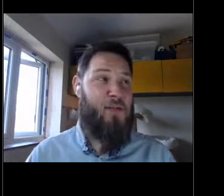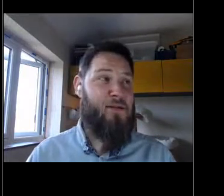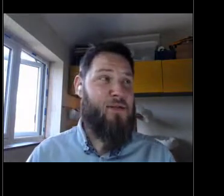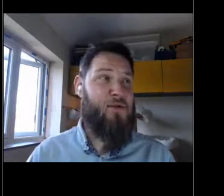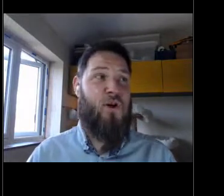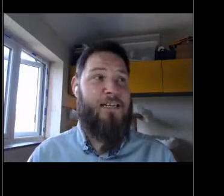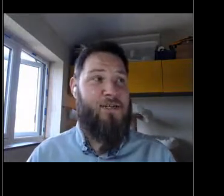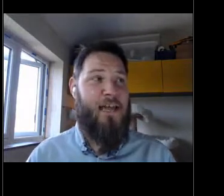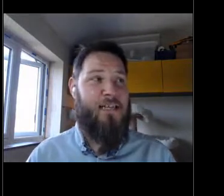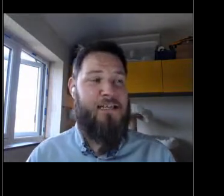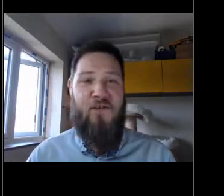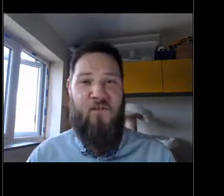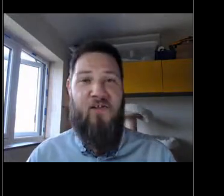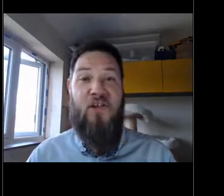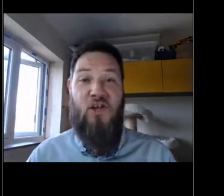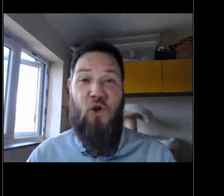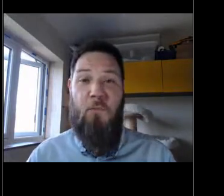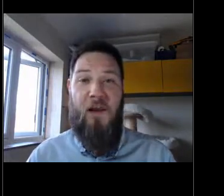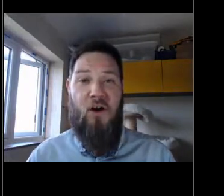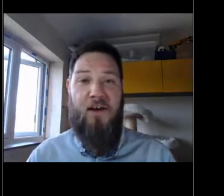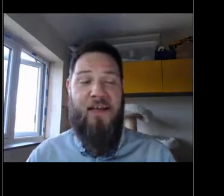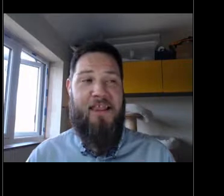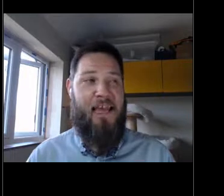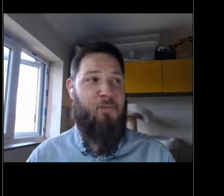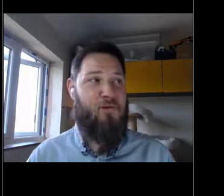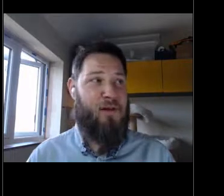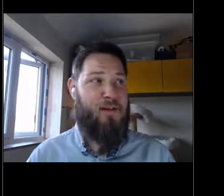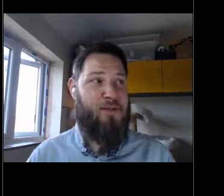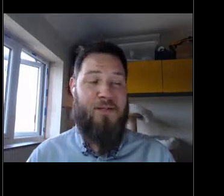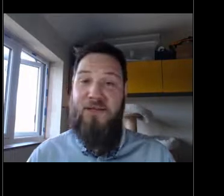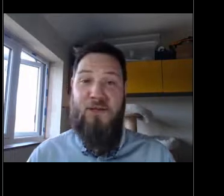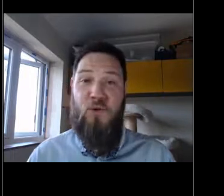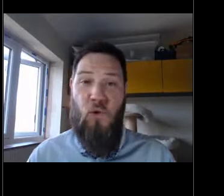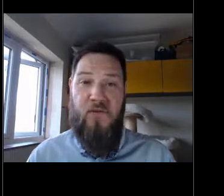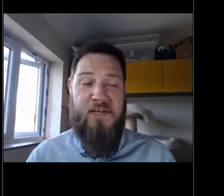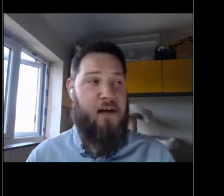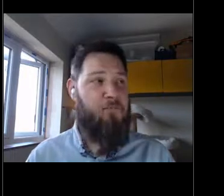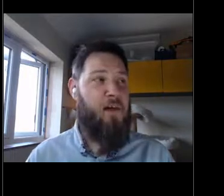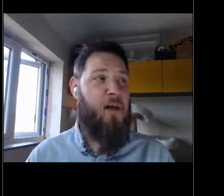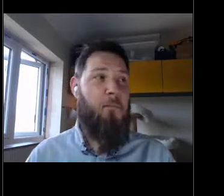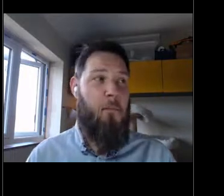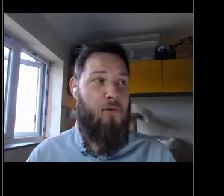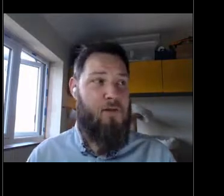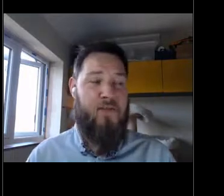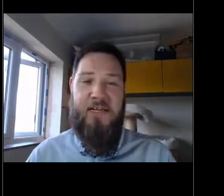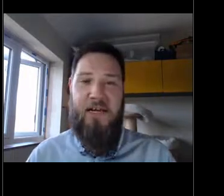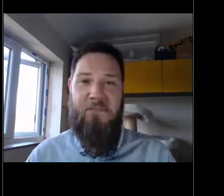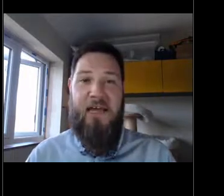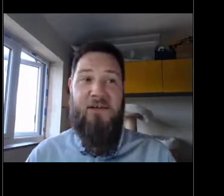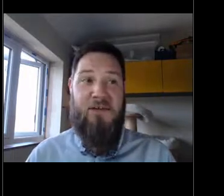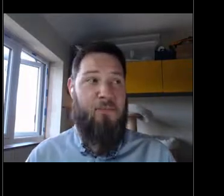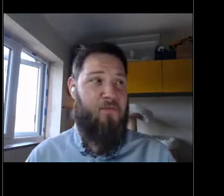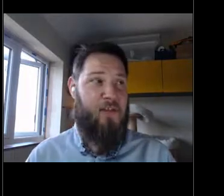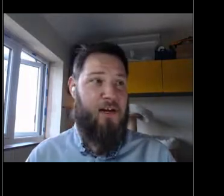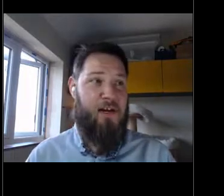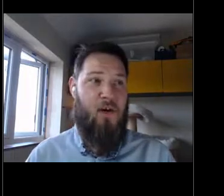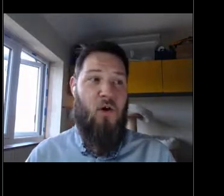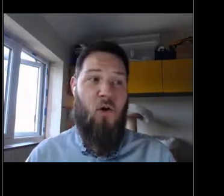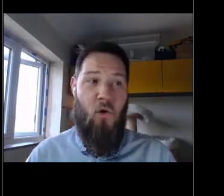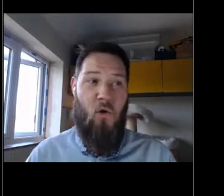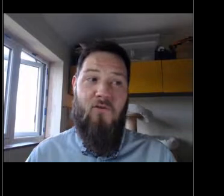So the poll says, to what extent do you feel that you belong in the chemical sciences? And it's just all of the time, most of the time, some